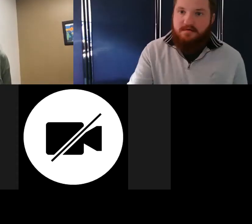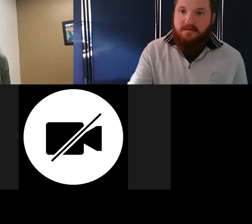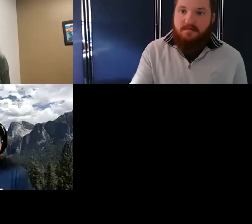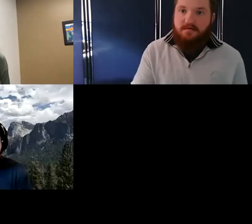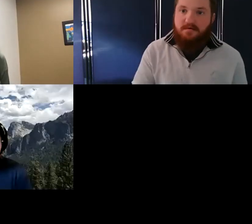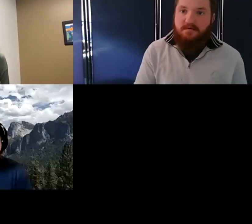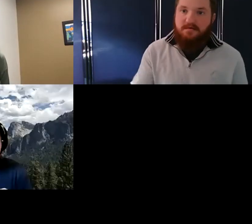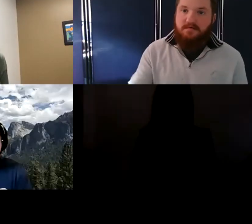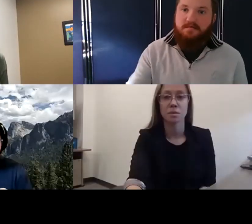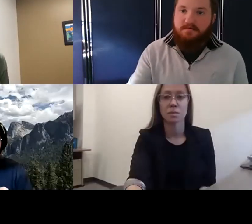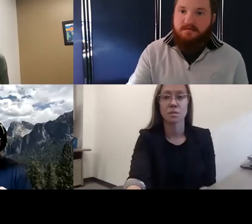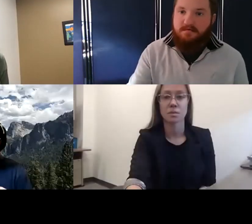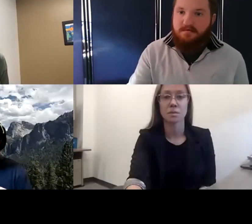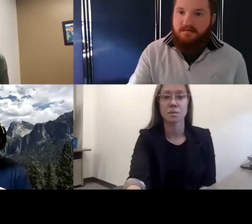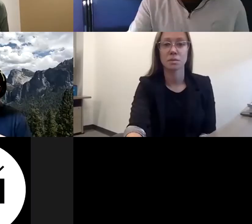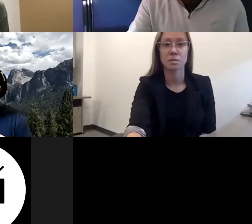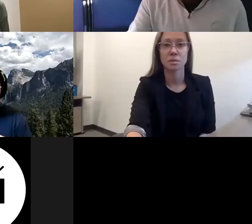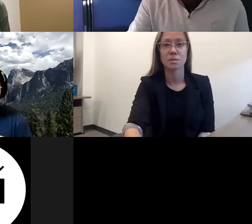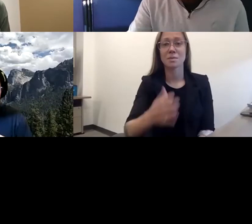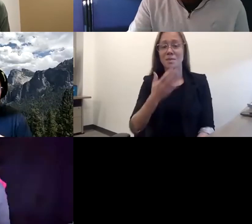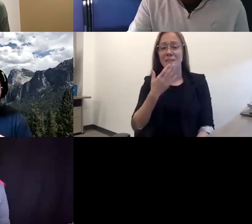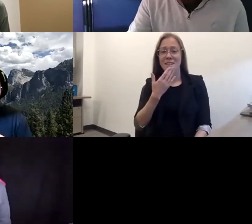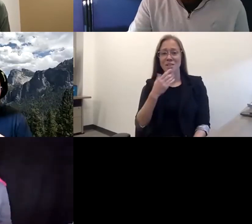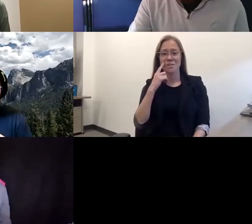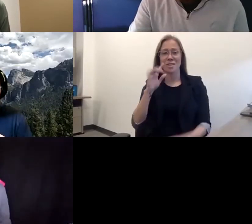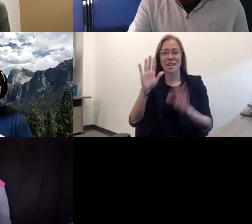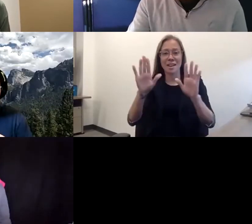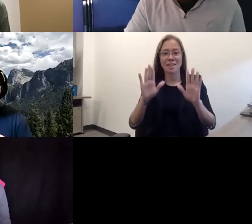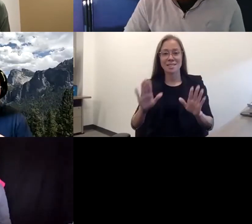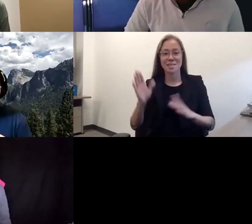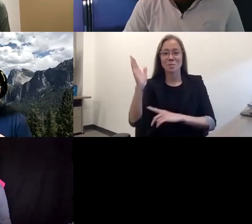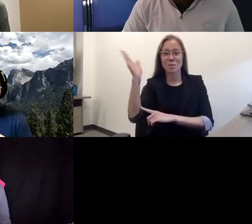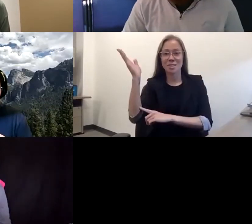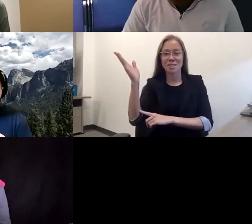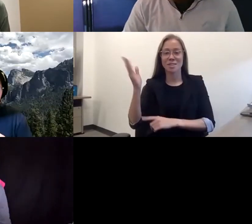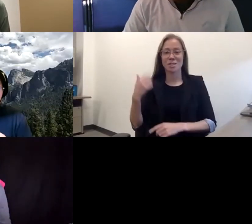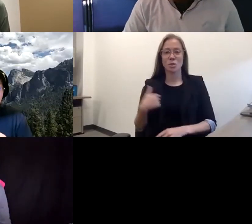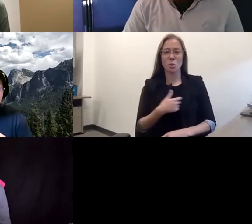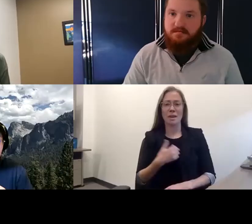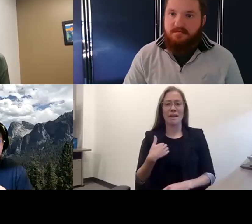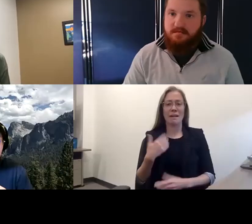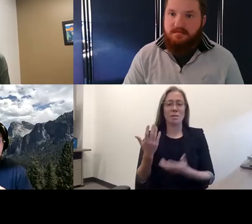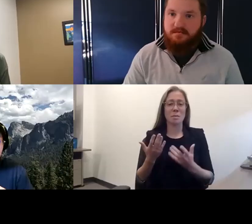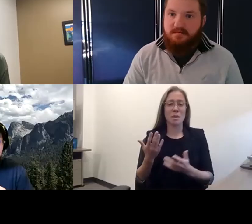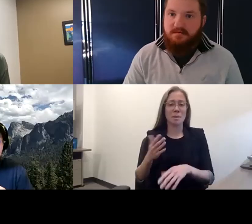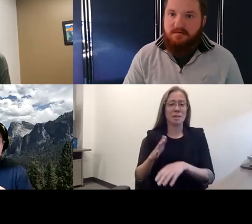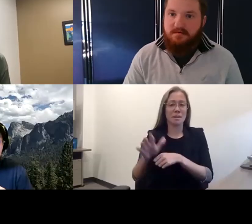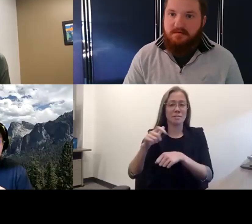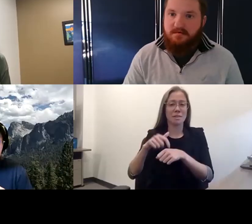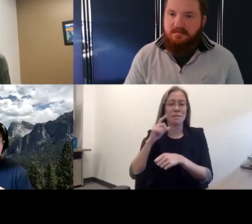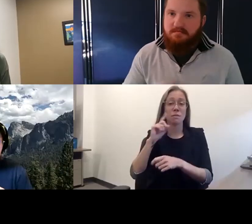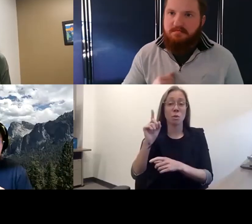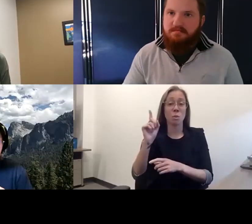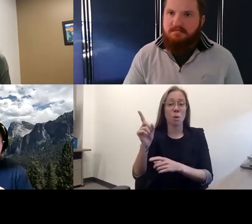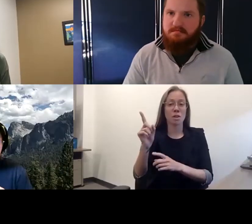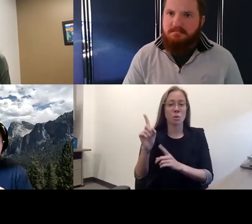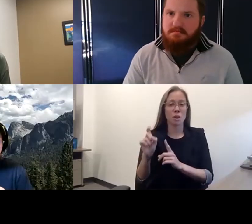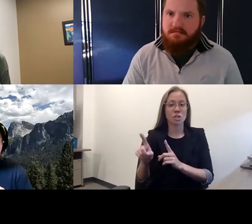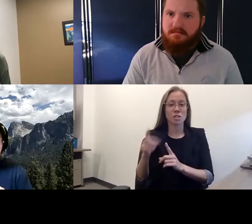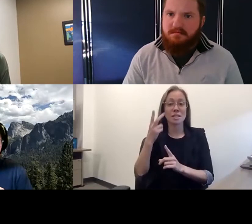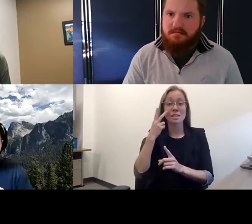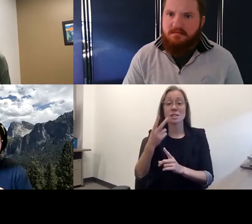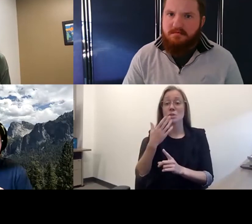Thank you for that excellent presentation. We have time for maybe one question, and I see a good one here about